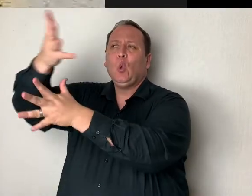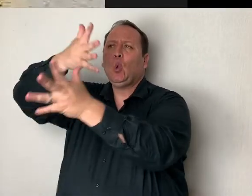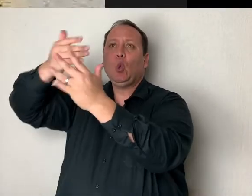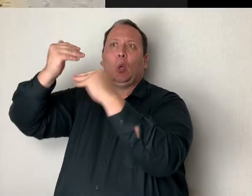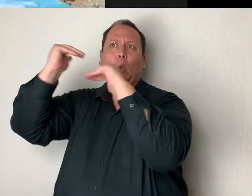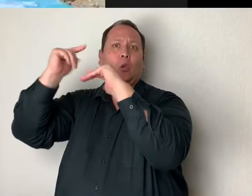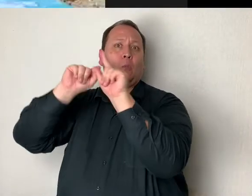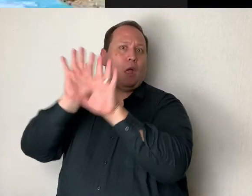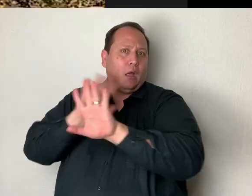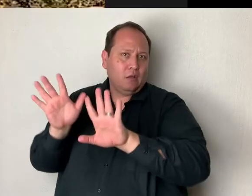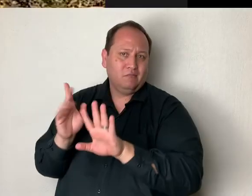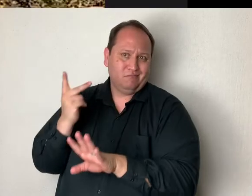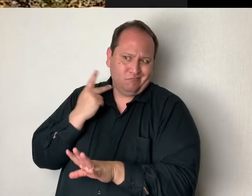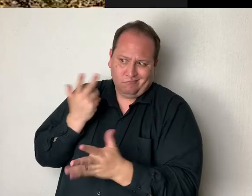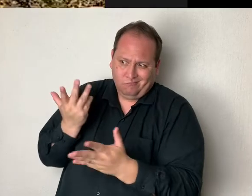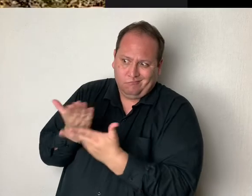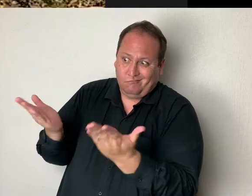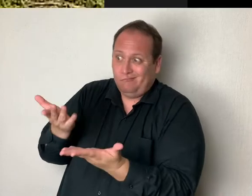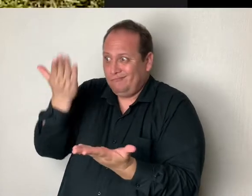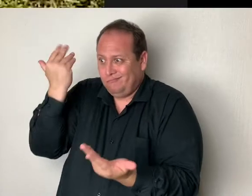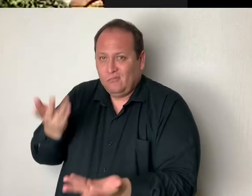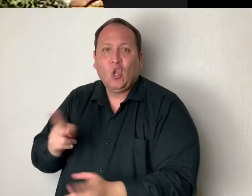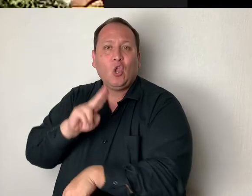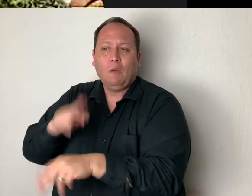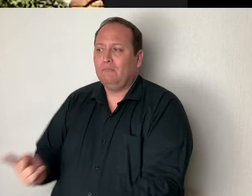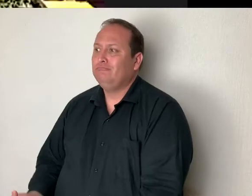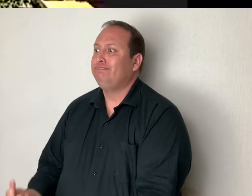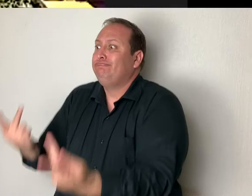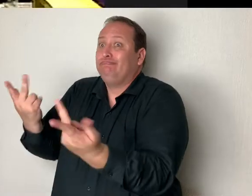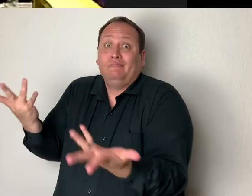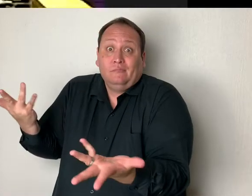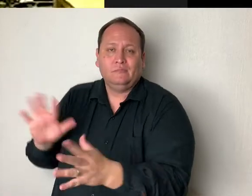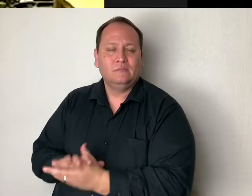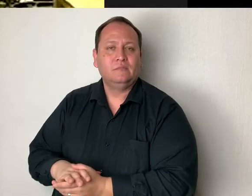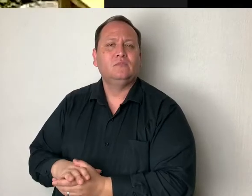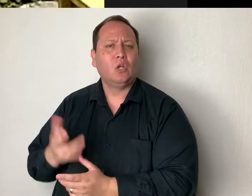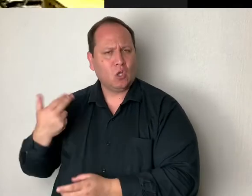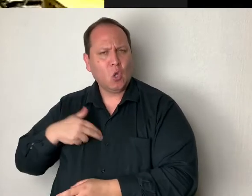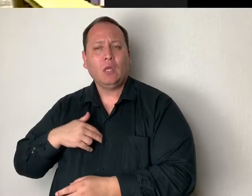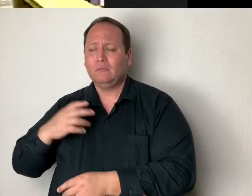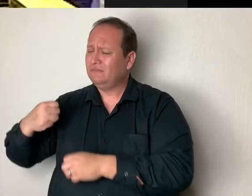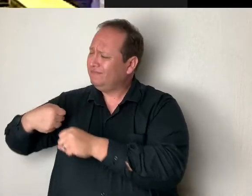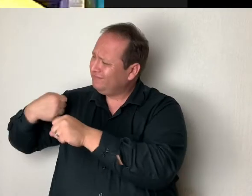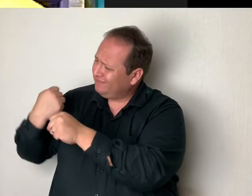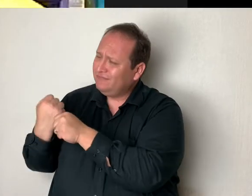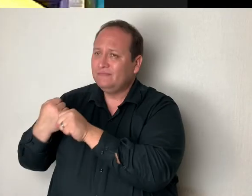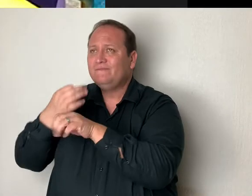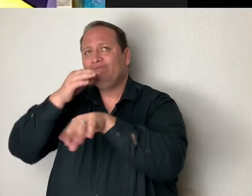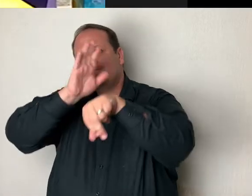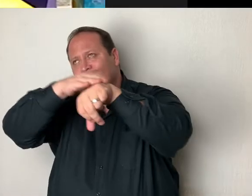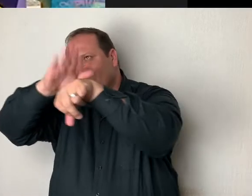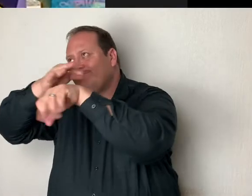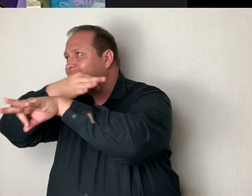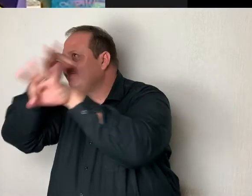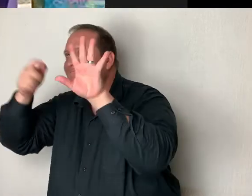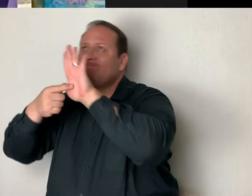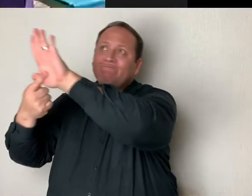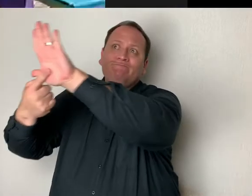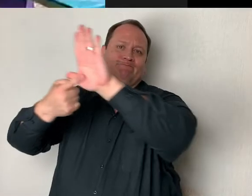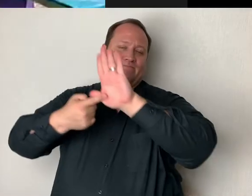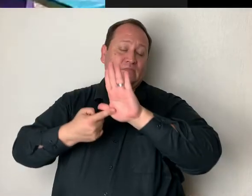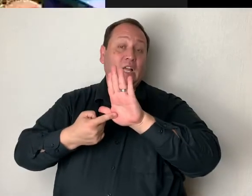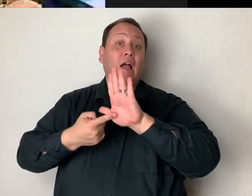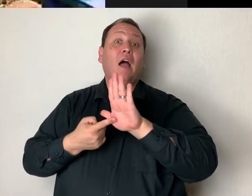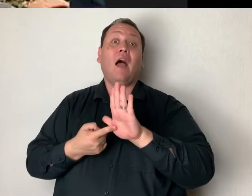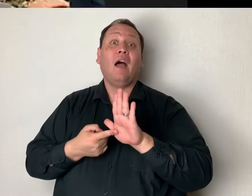So we have struggled over the years to send that message, and it is like a dream